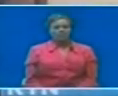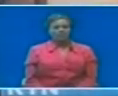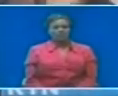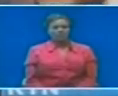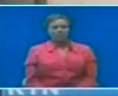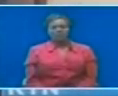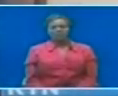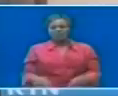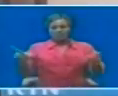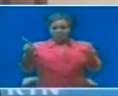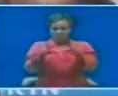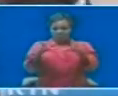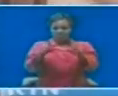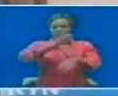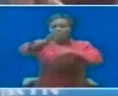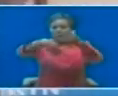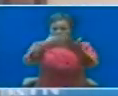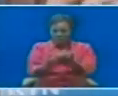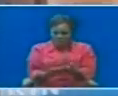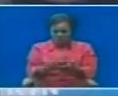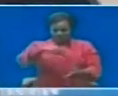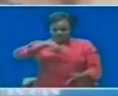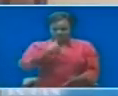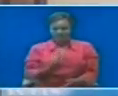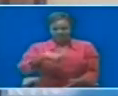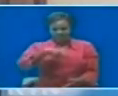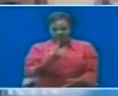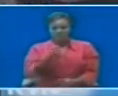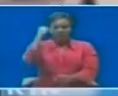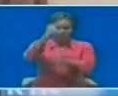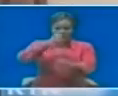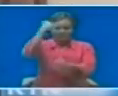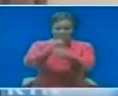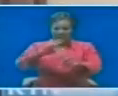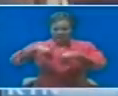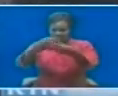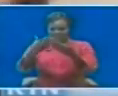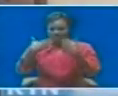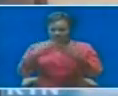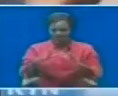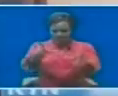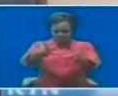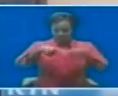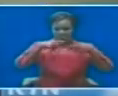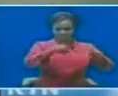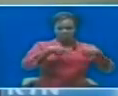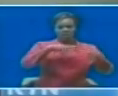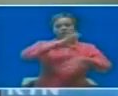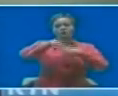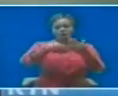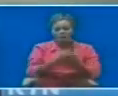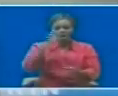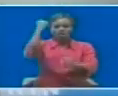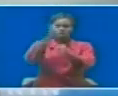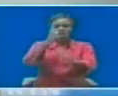Zile licenses zote ambazo tulikuwa ni sisi wizara ya labor tumepatiana zimefutuliwa mbali.